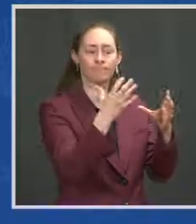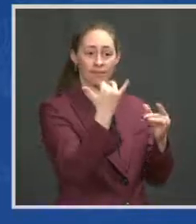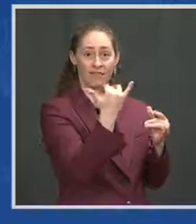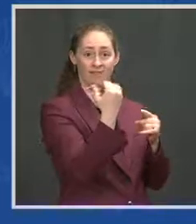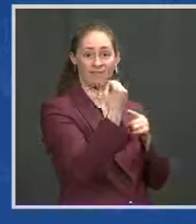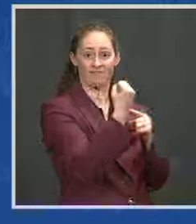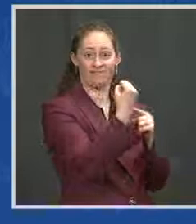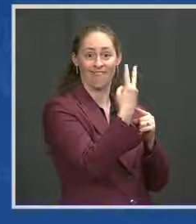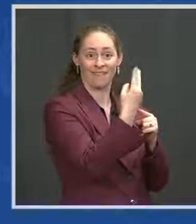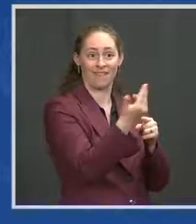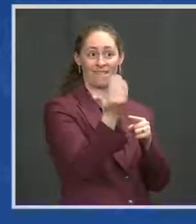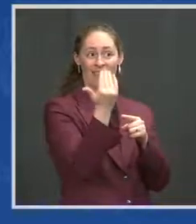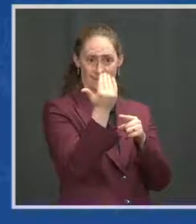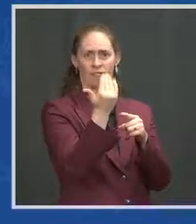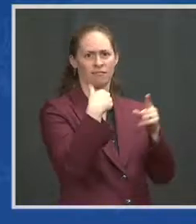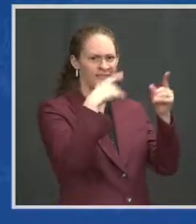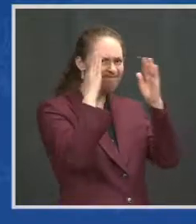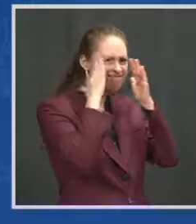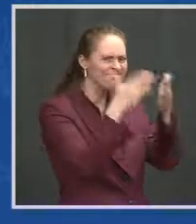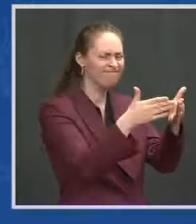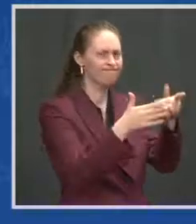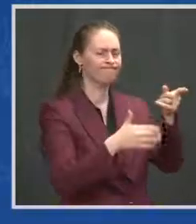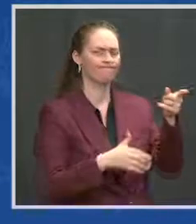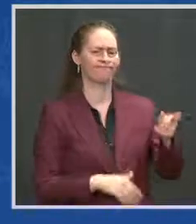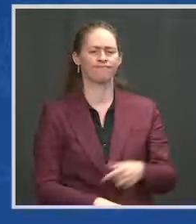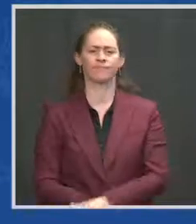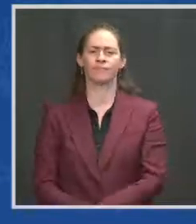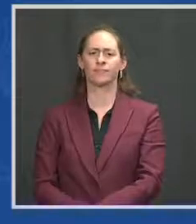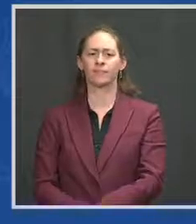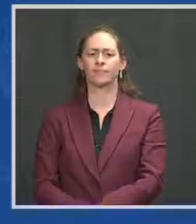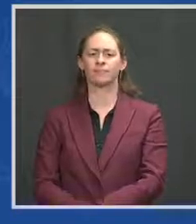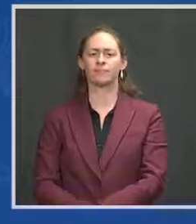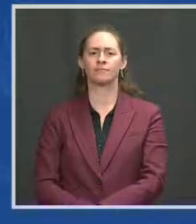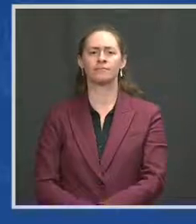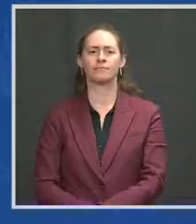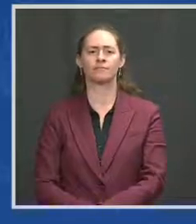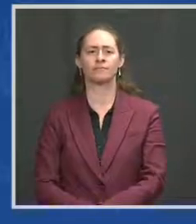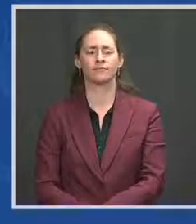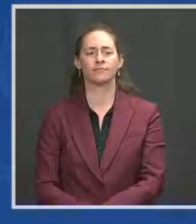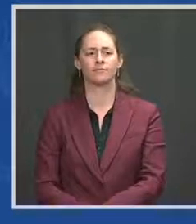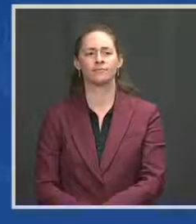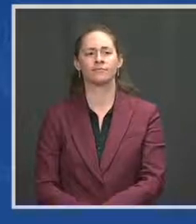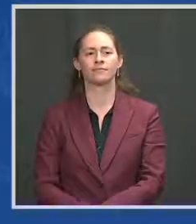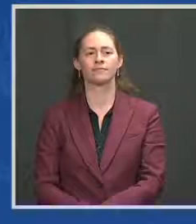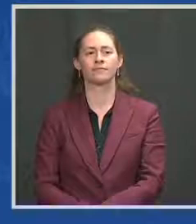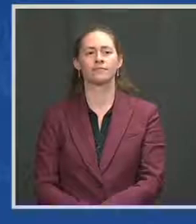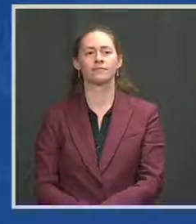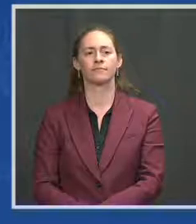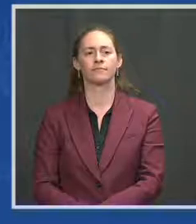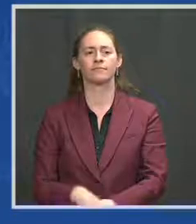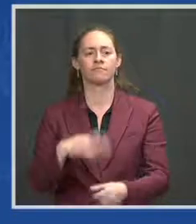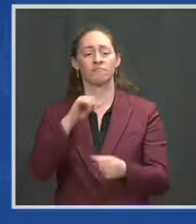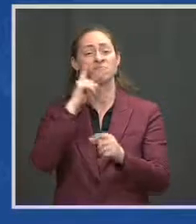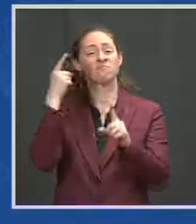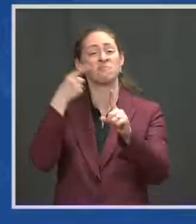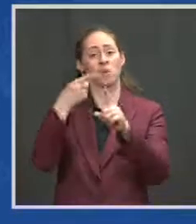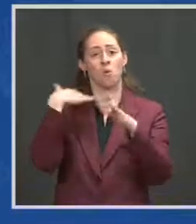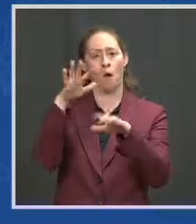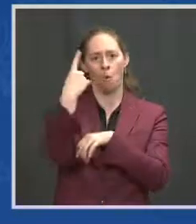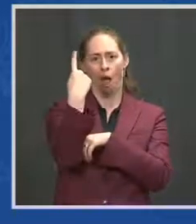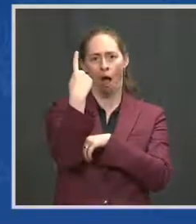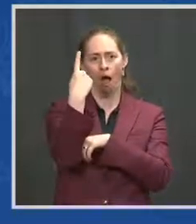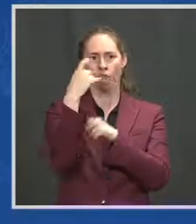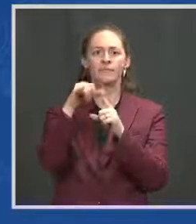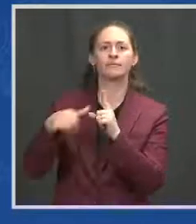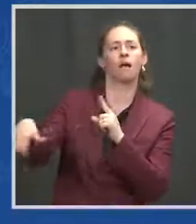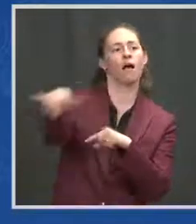do is pursue a variety of data-driven approaches based on what we're hearing from people on the ground and recognizing and understanding that